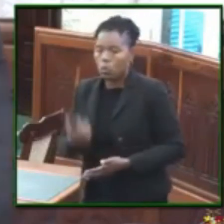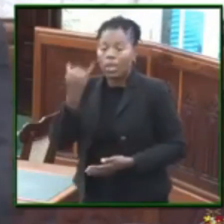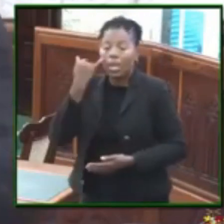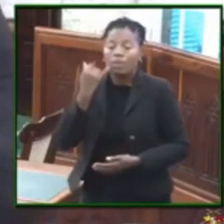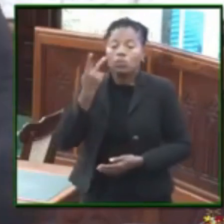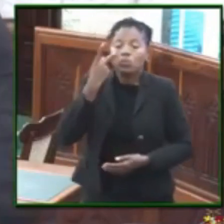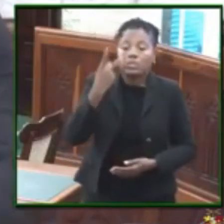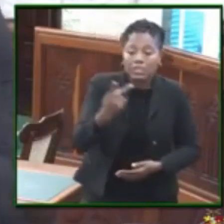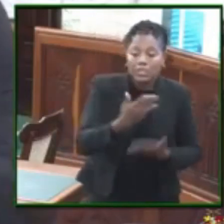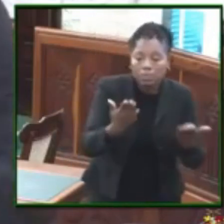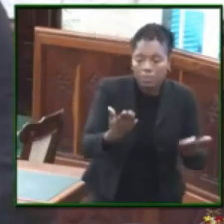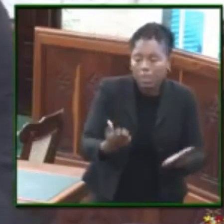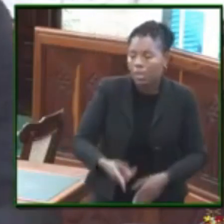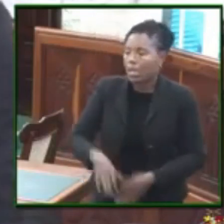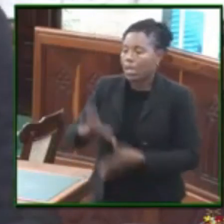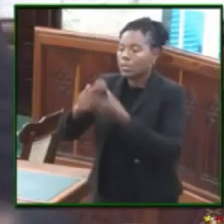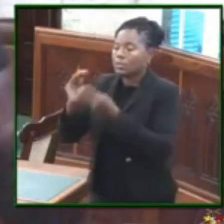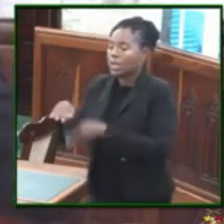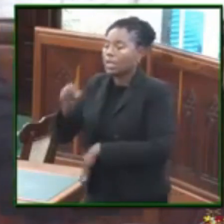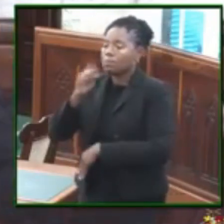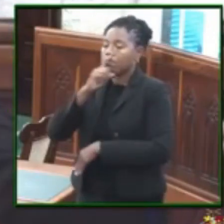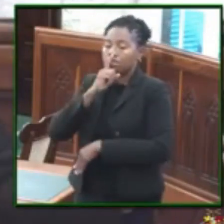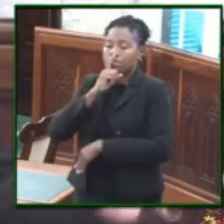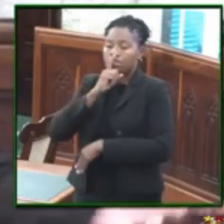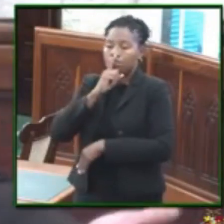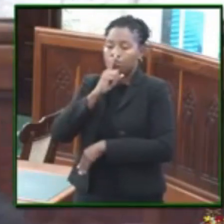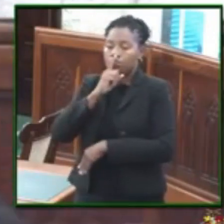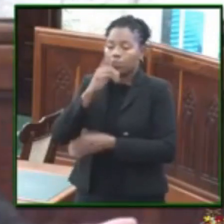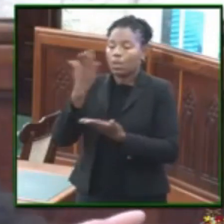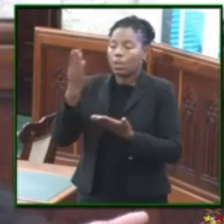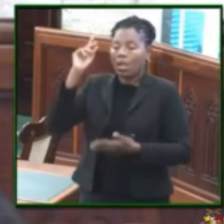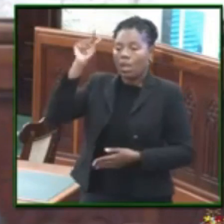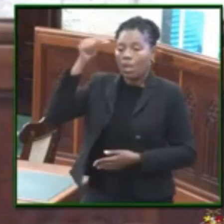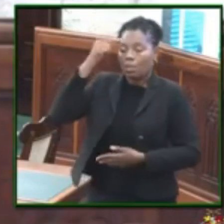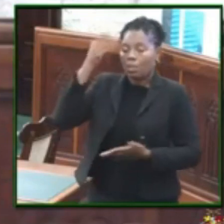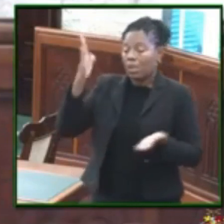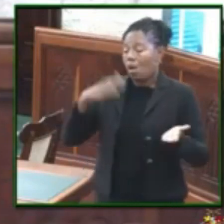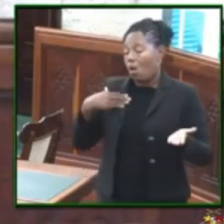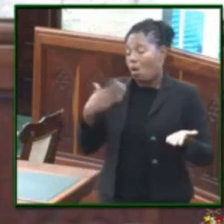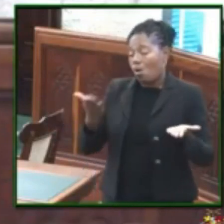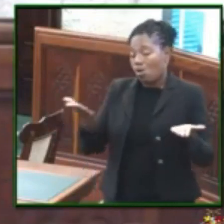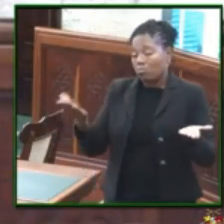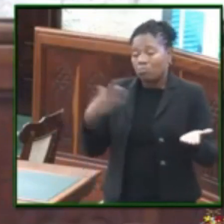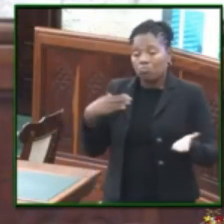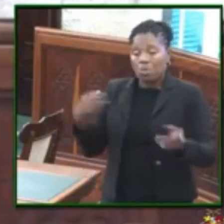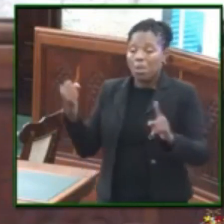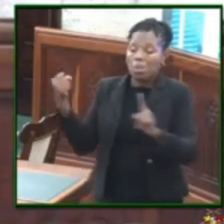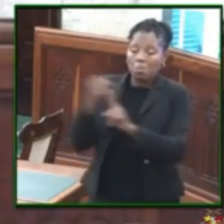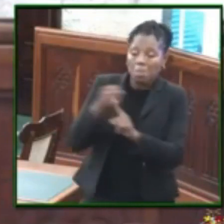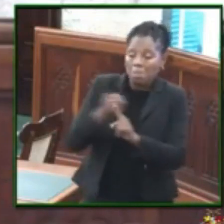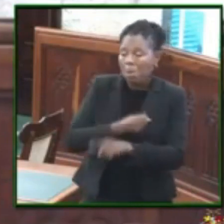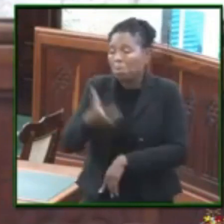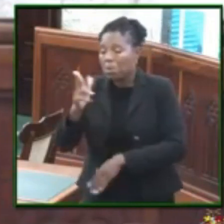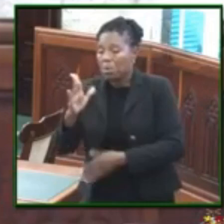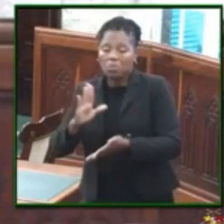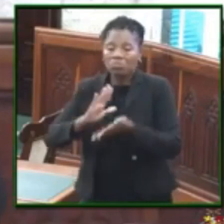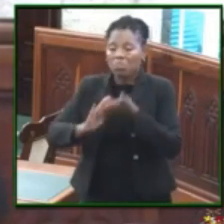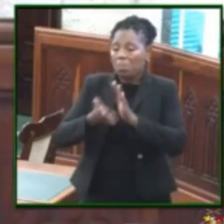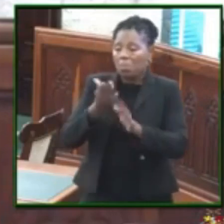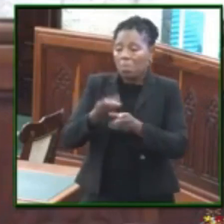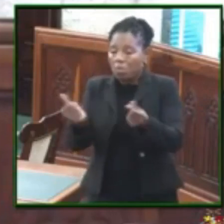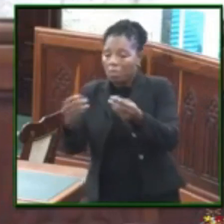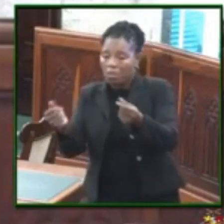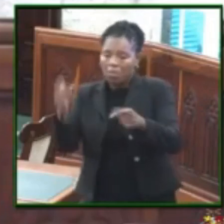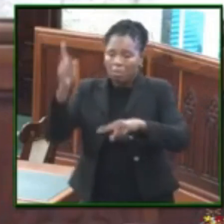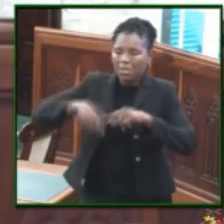the government washes its hands and says, well, you know, we can't get crime solved because somebody saw something and they did not say something. You see the